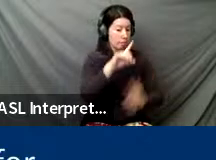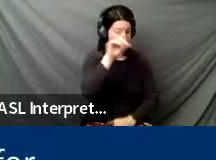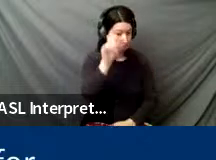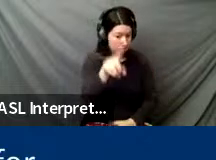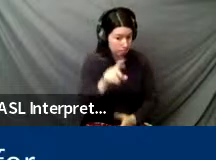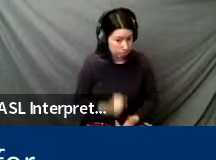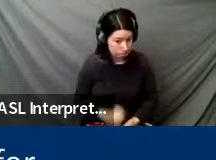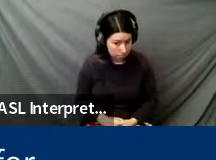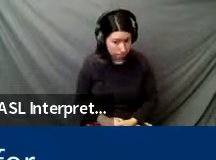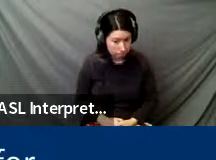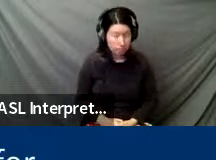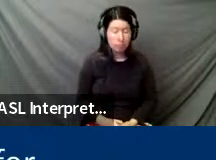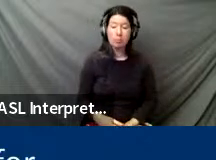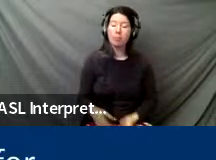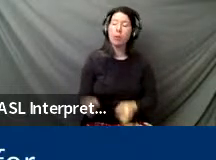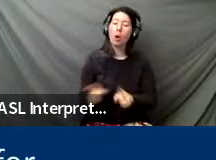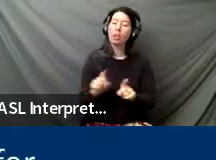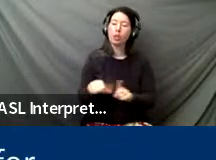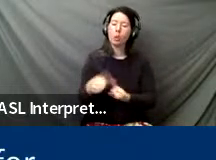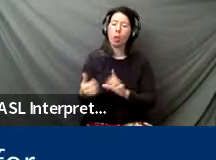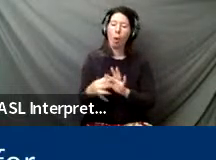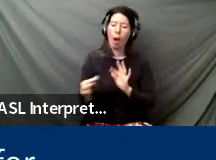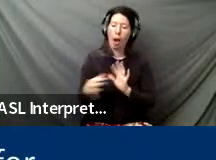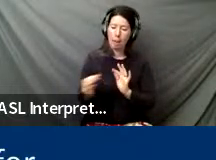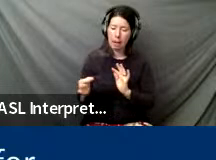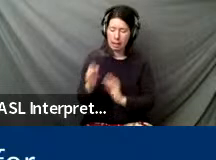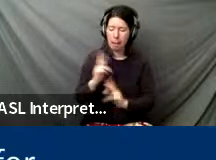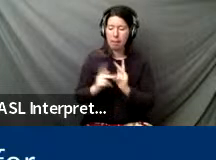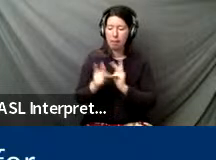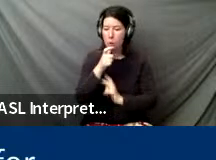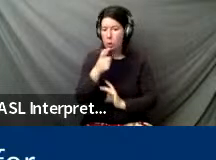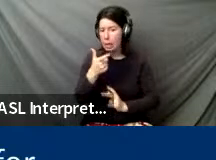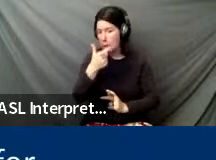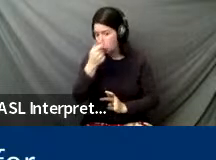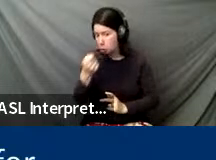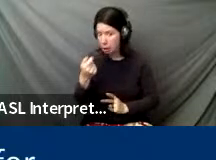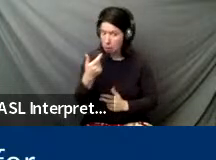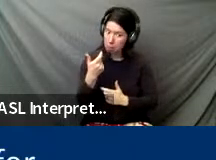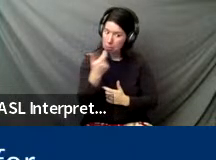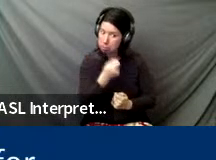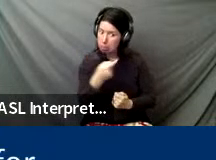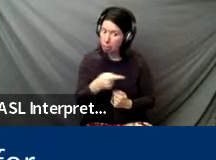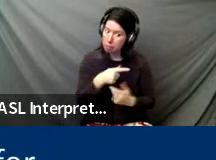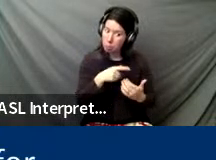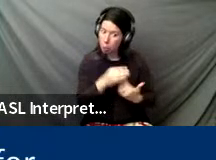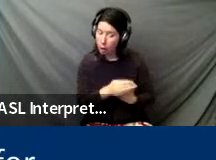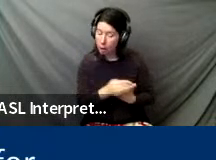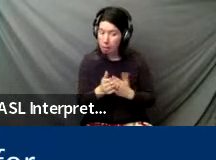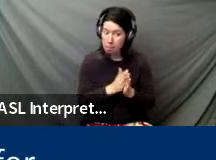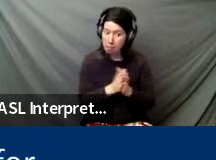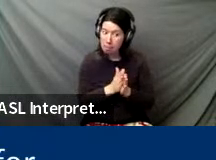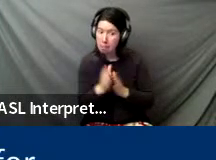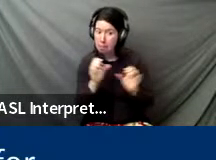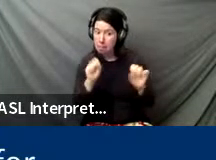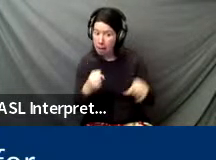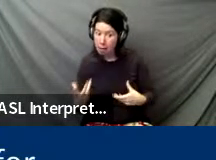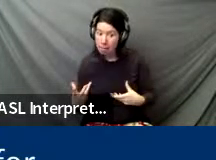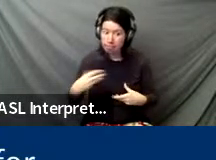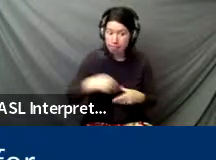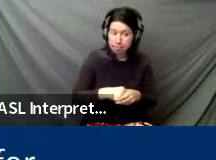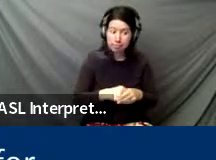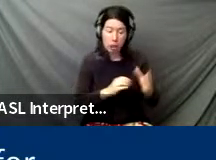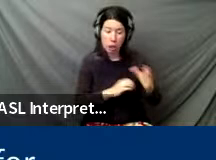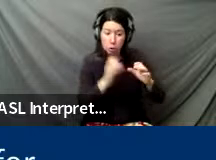people who are, we've heard some comments already today, people who are interested in this program because, they may have an opportunity to be a part of constructing it or designing